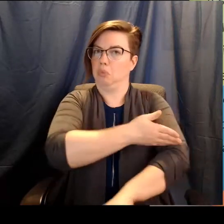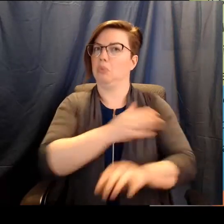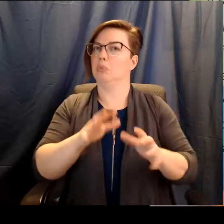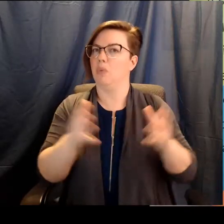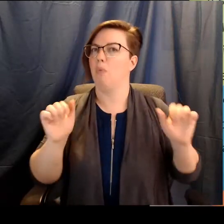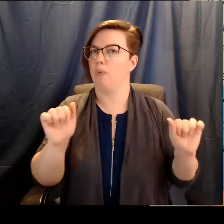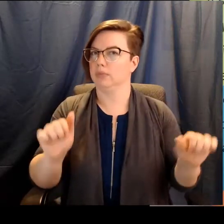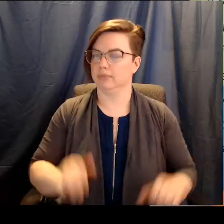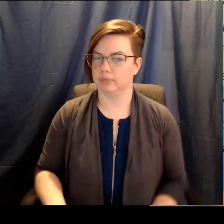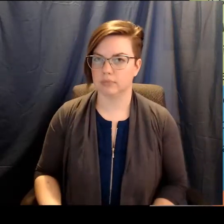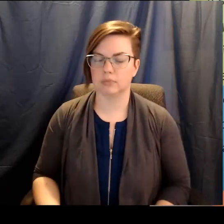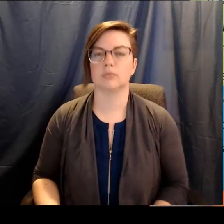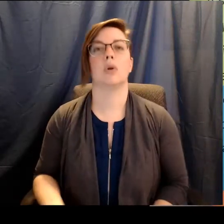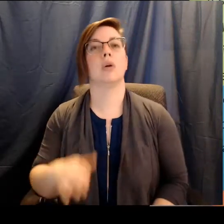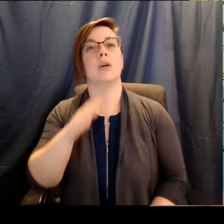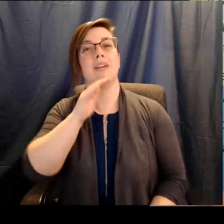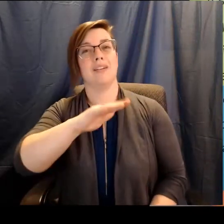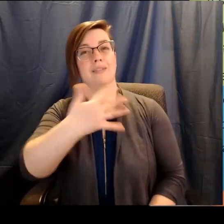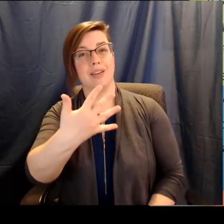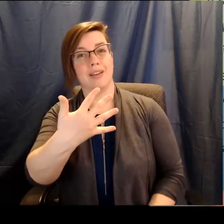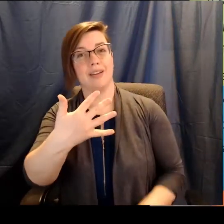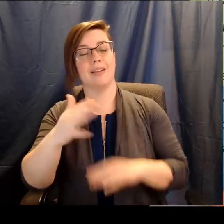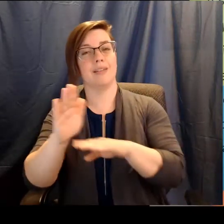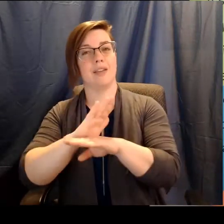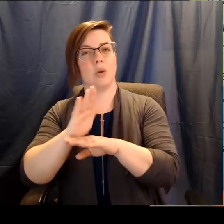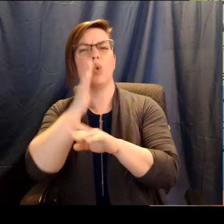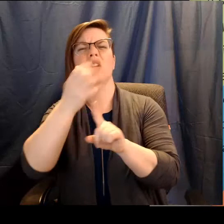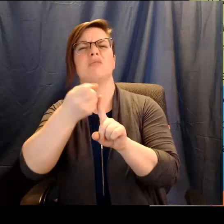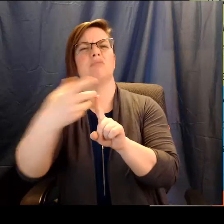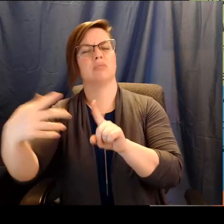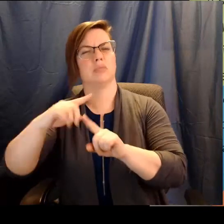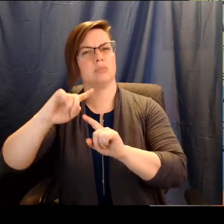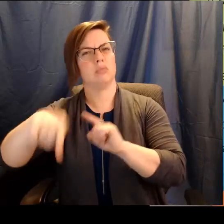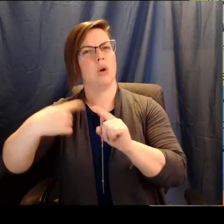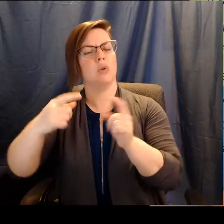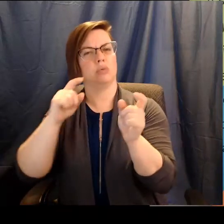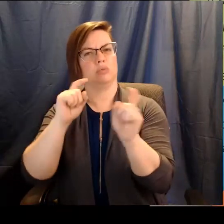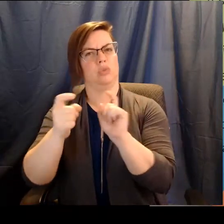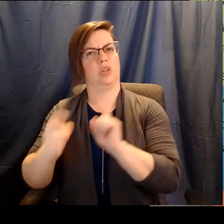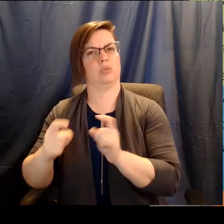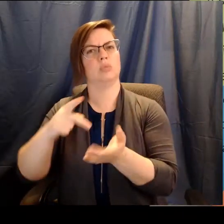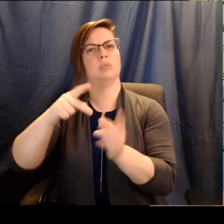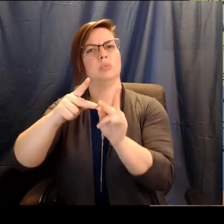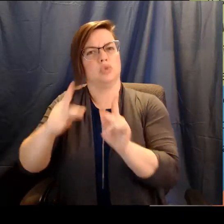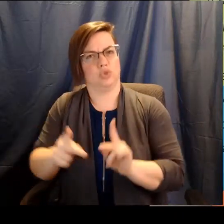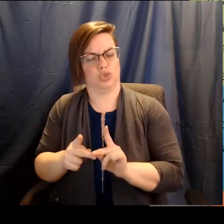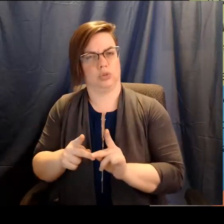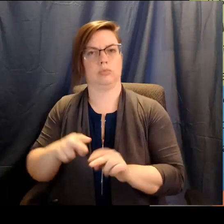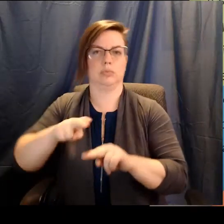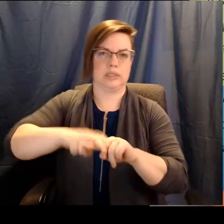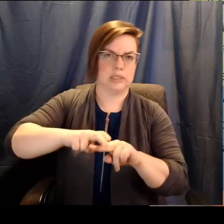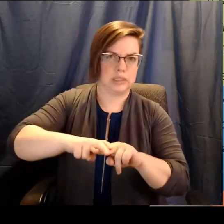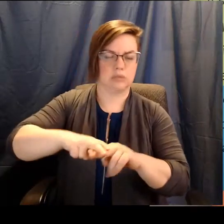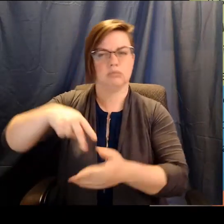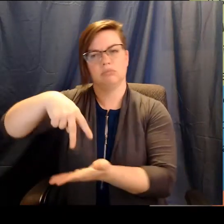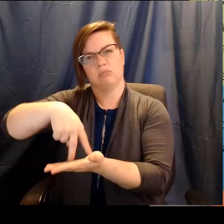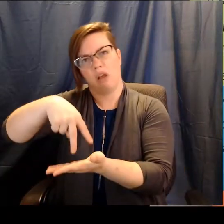movement and changing positions. But one way that you can change positions is to work in different environments. The challenge that brings